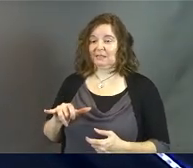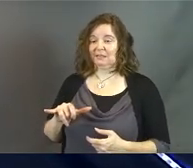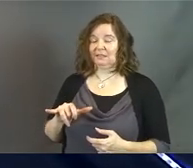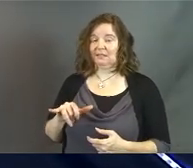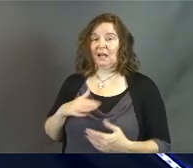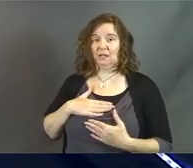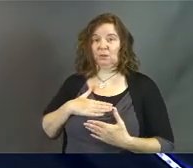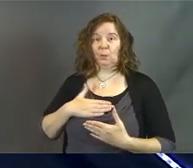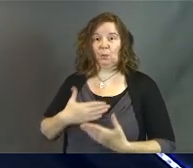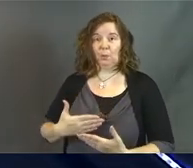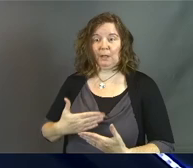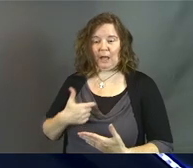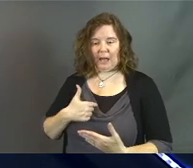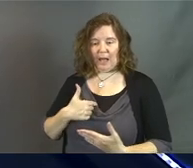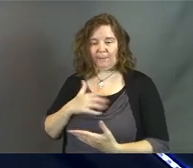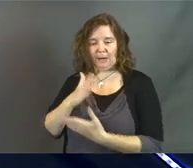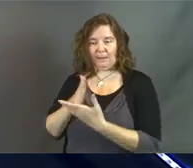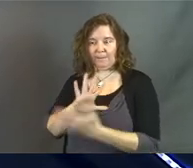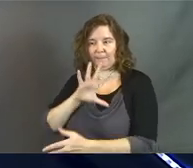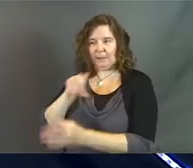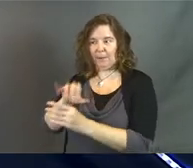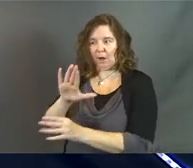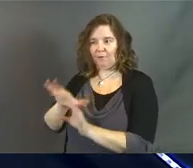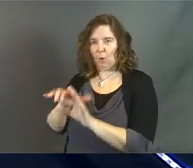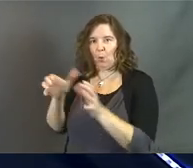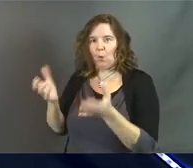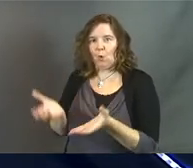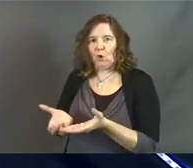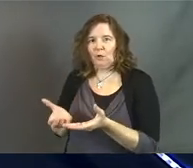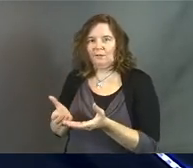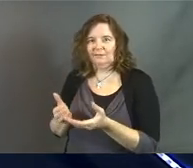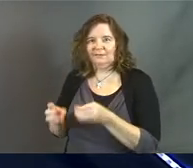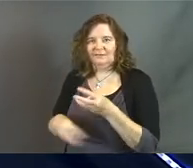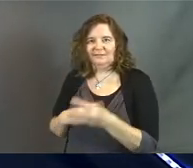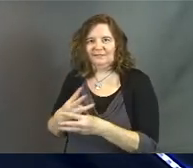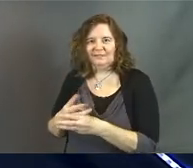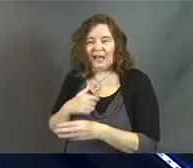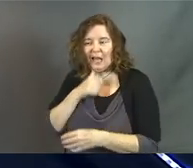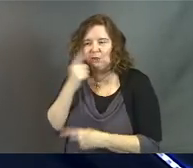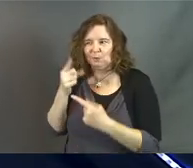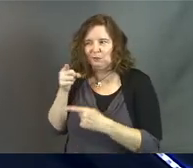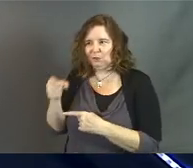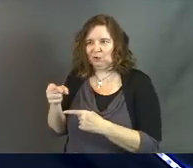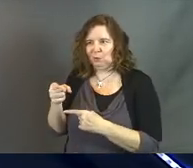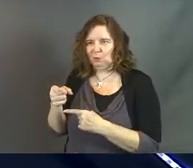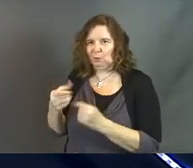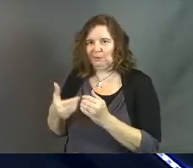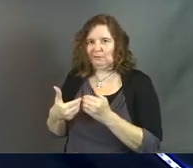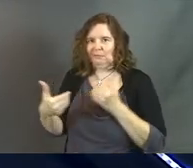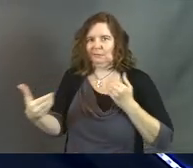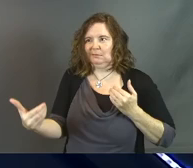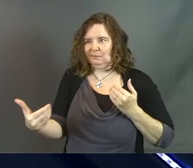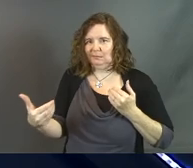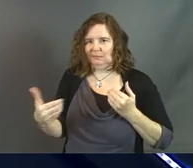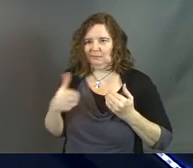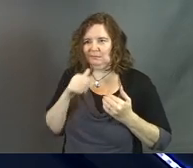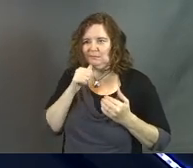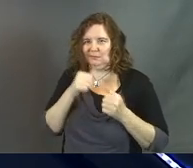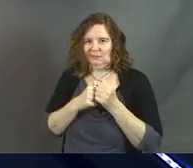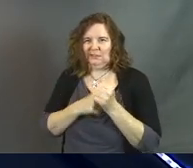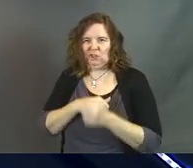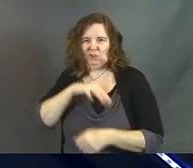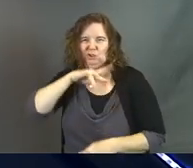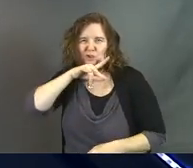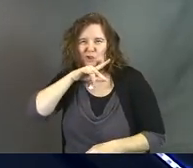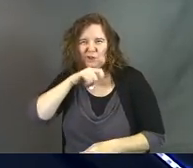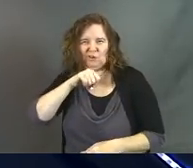That's a willingness. I'm going to be part of your world here. I don't consider you ultimately, foundationally,